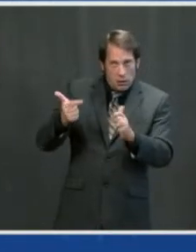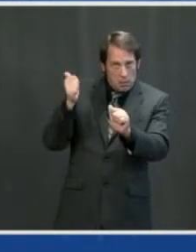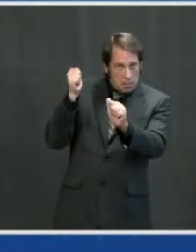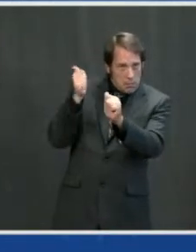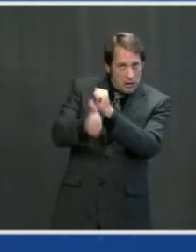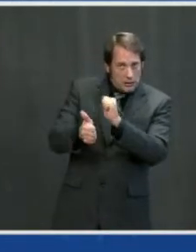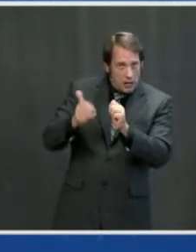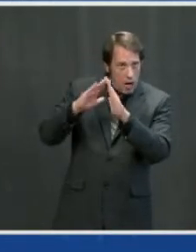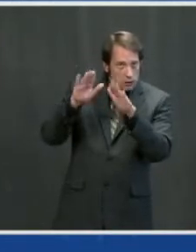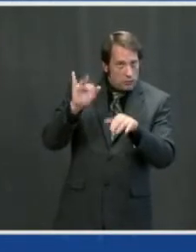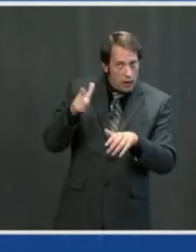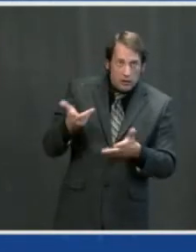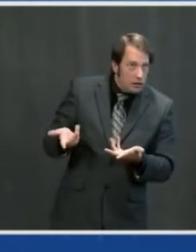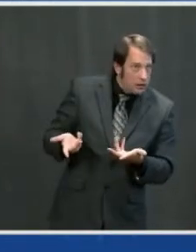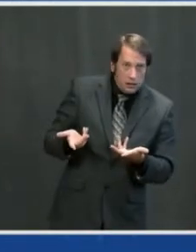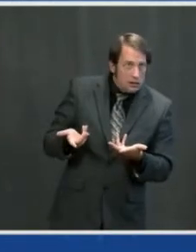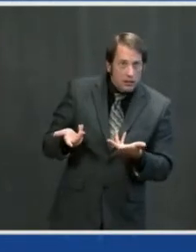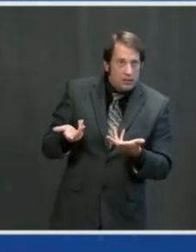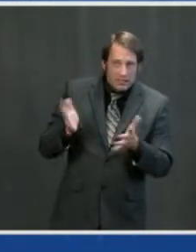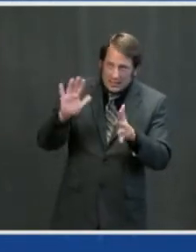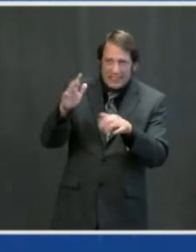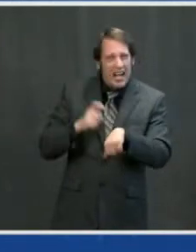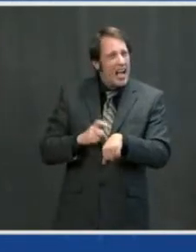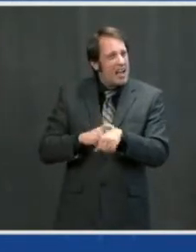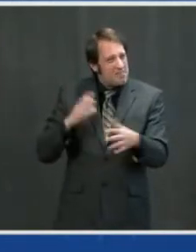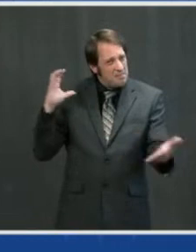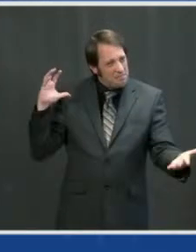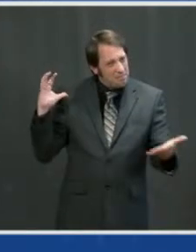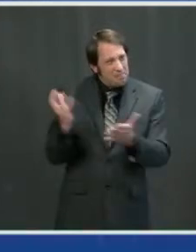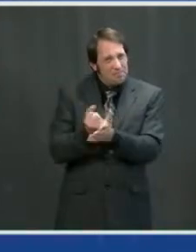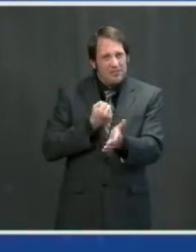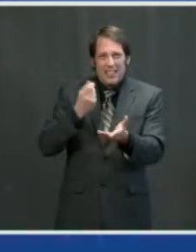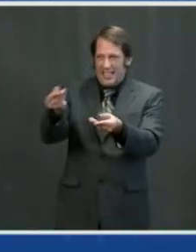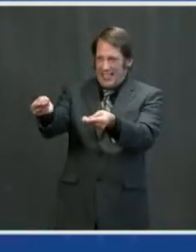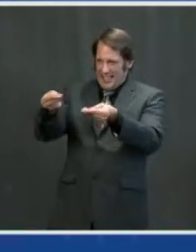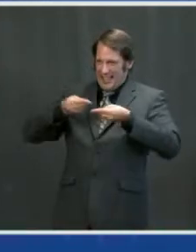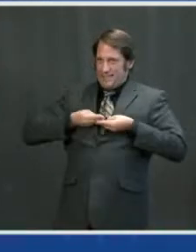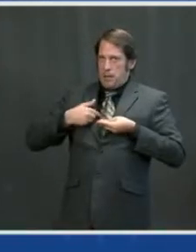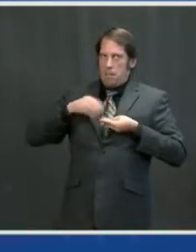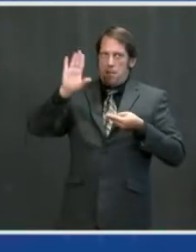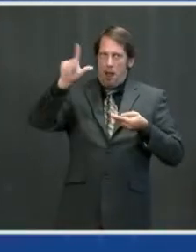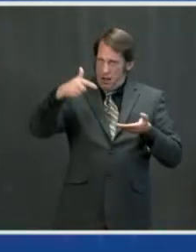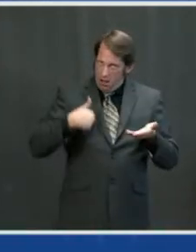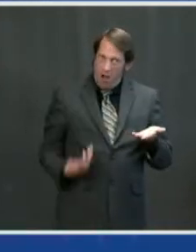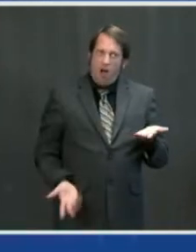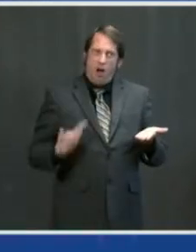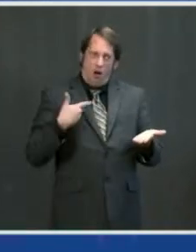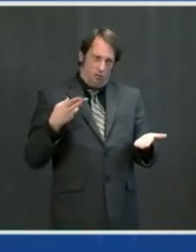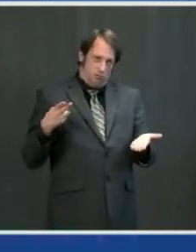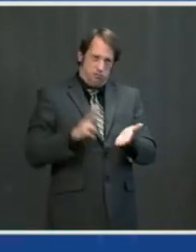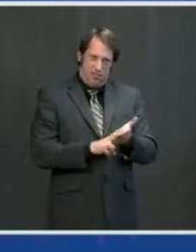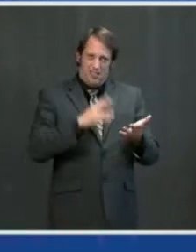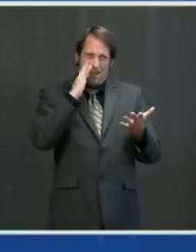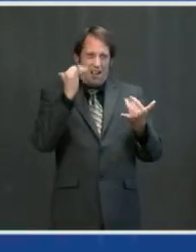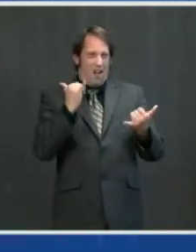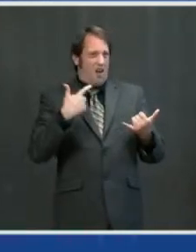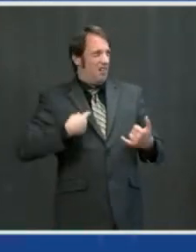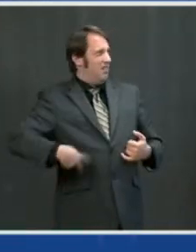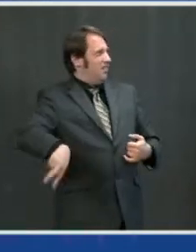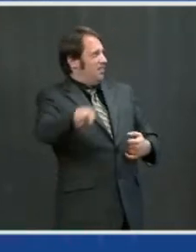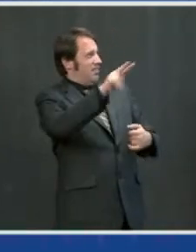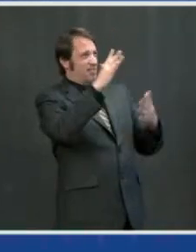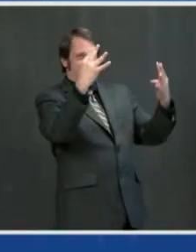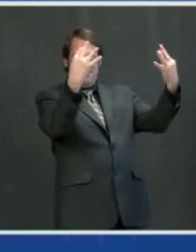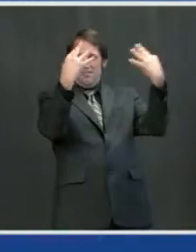up now. This has to end. It's a national embarrassment. It is a national embarrassment what's going